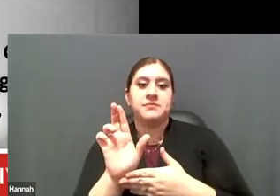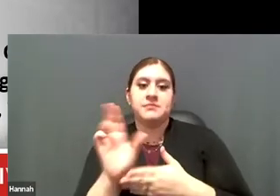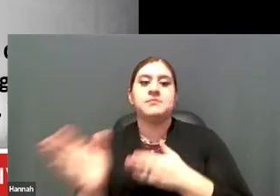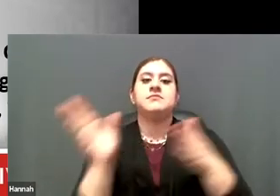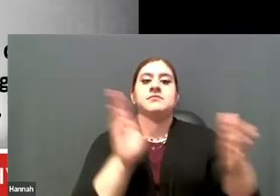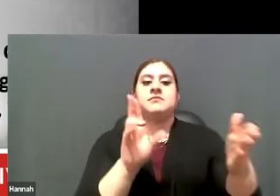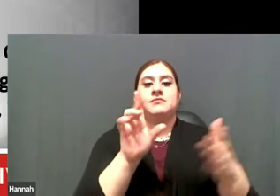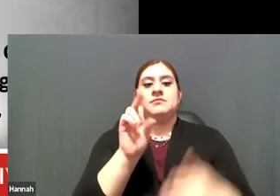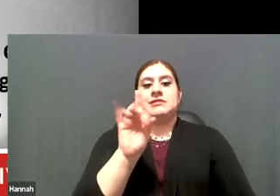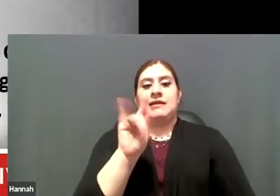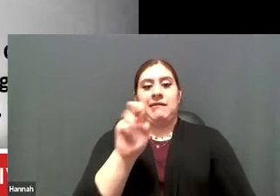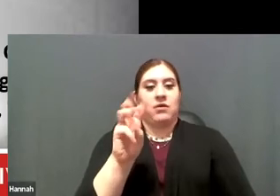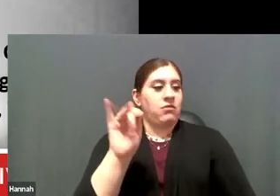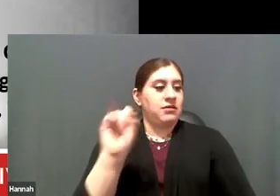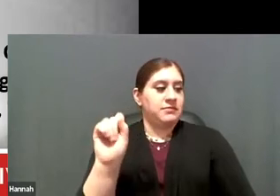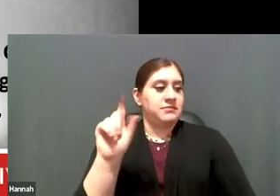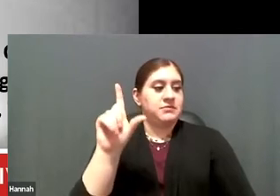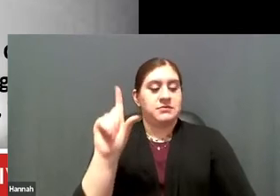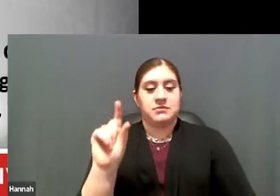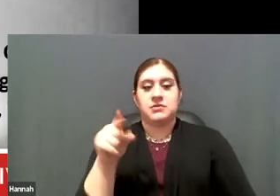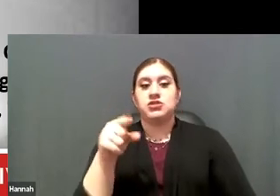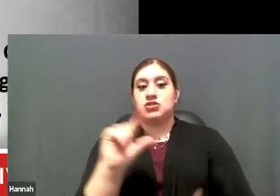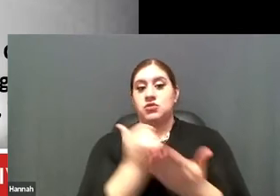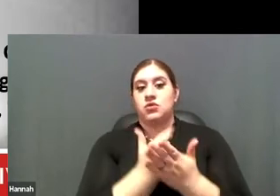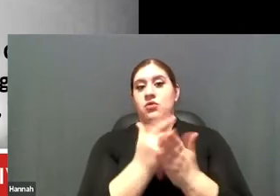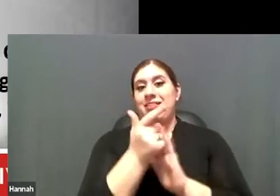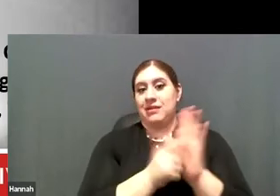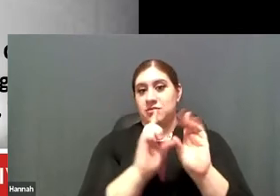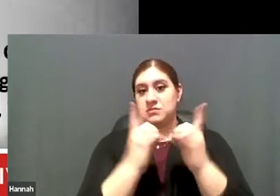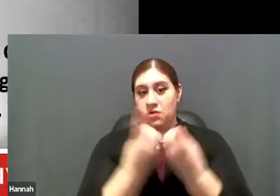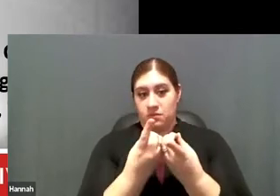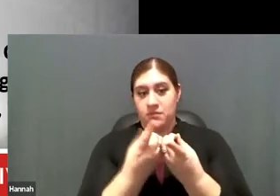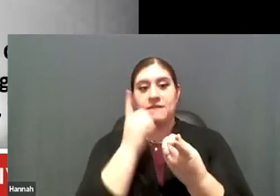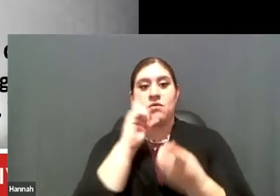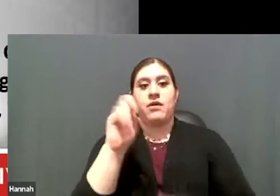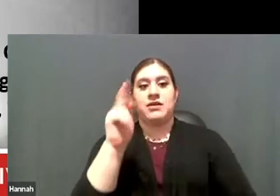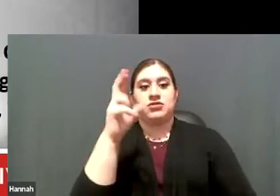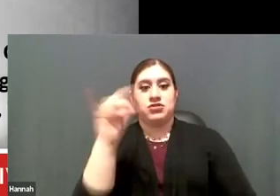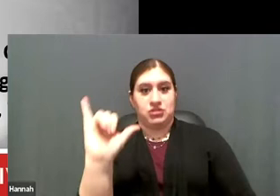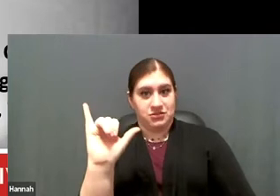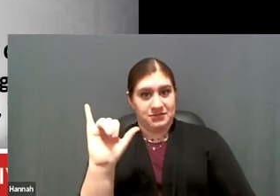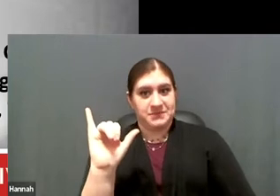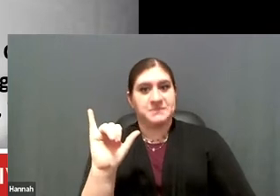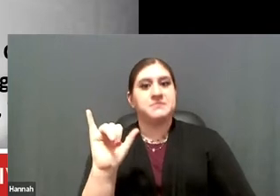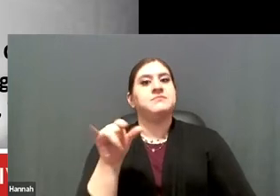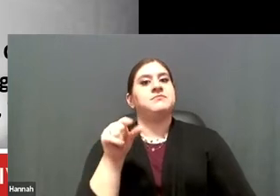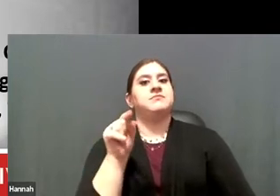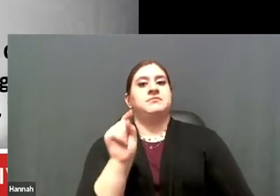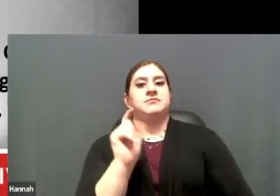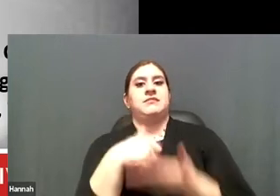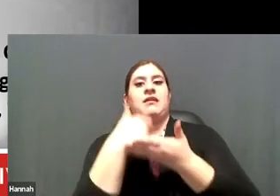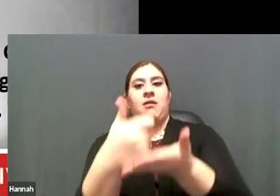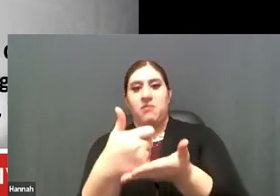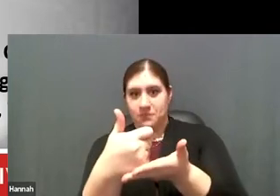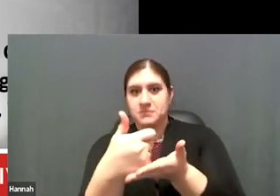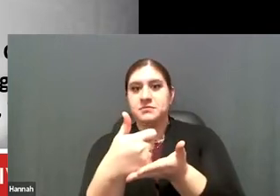And Ms. Danielle Williams, she works in the legal department for Entergy. So she helps the law. She's